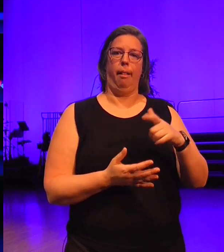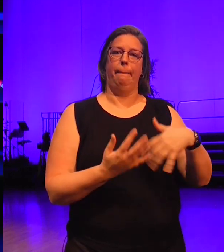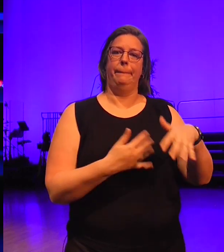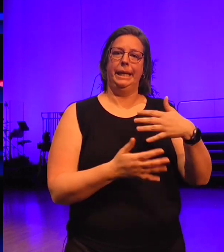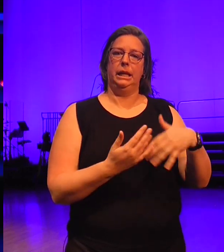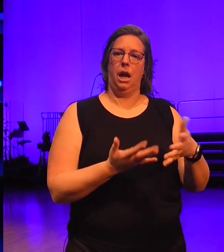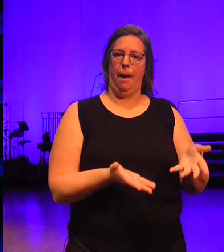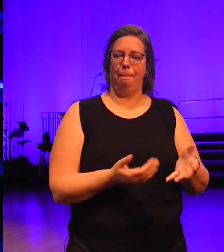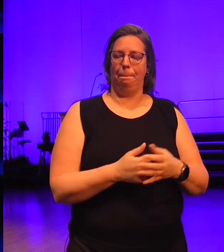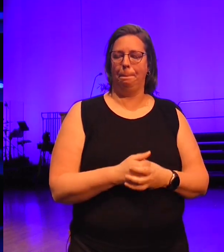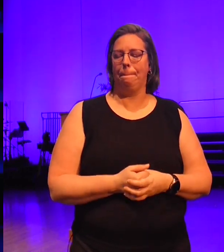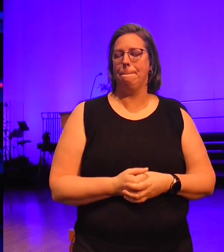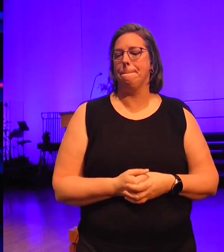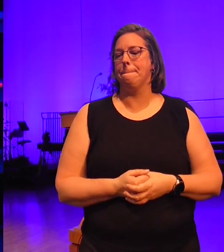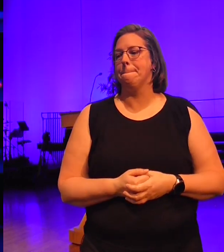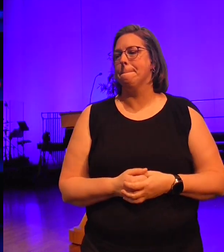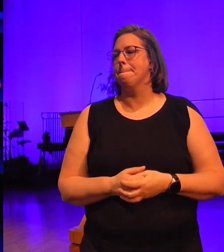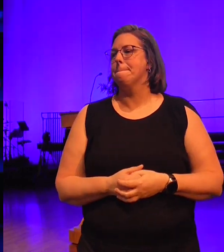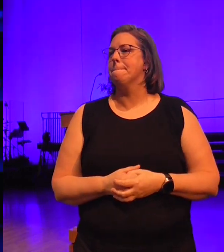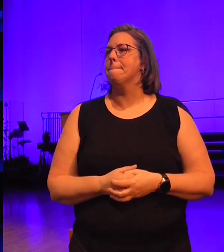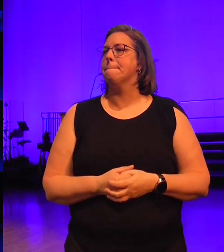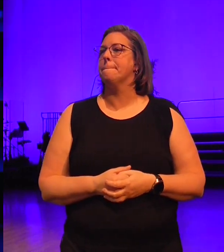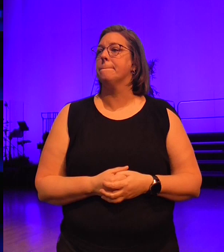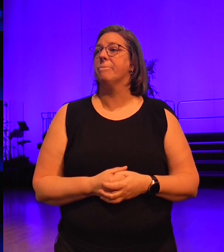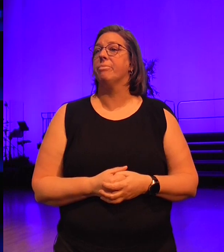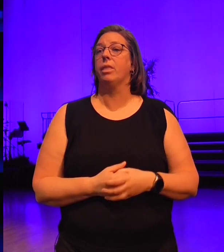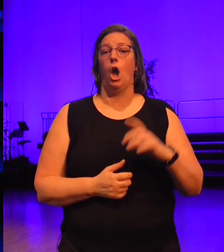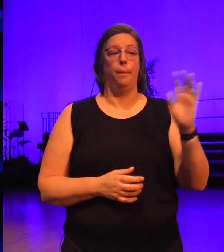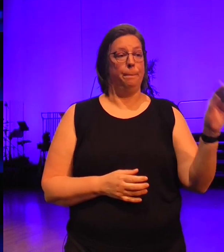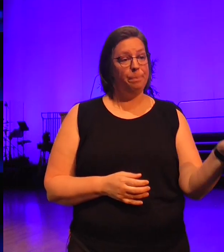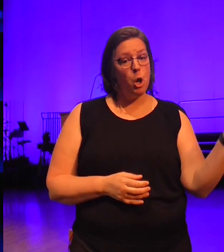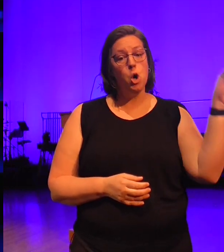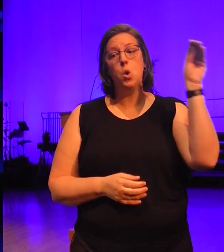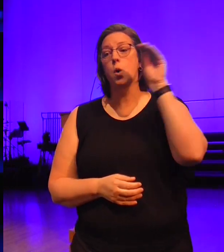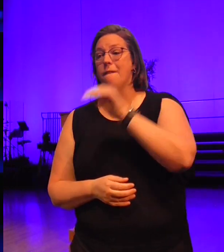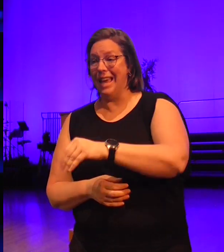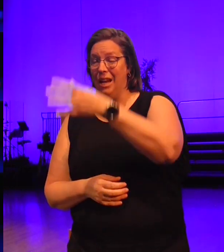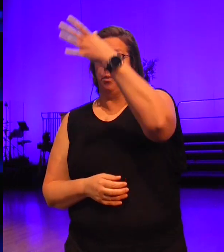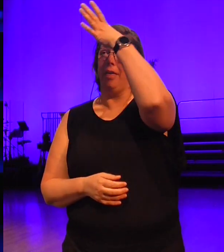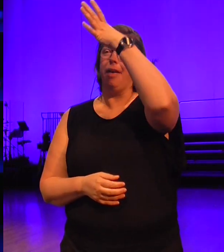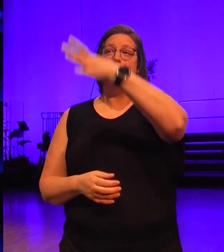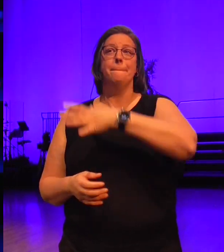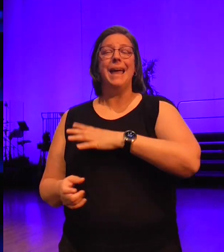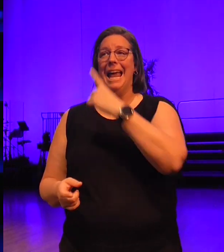you move in with the man of your dreams and you still have to clean up after him in the kitchen.